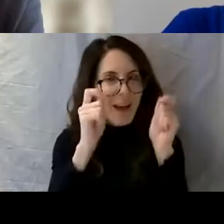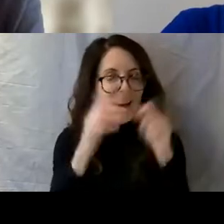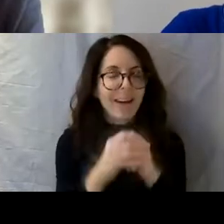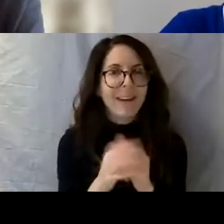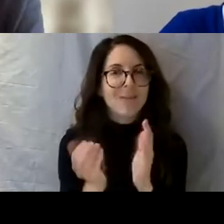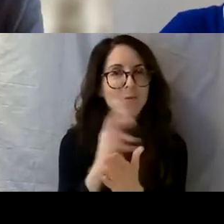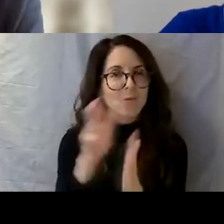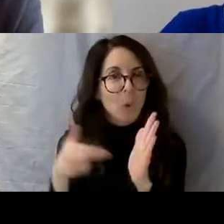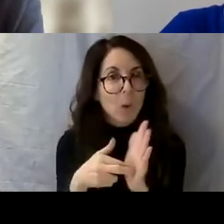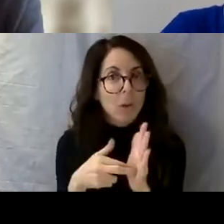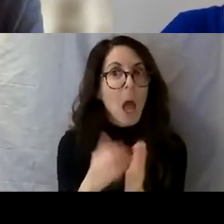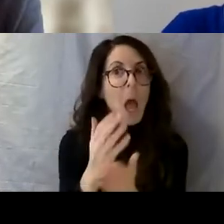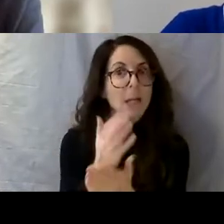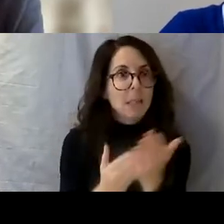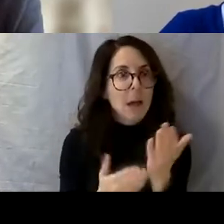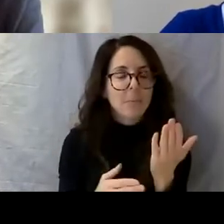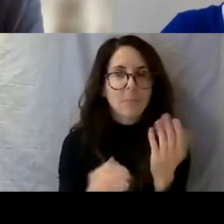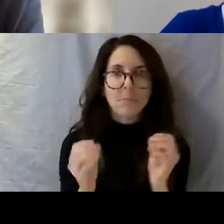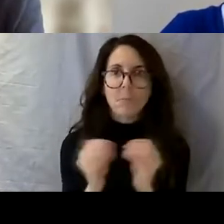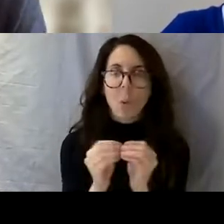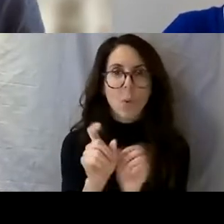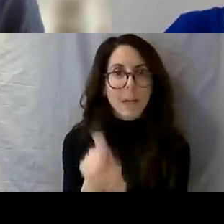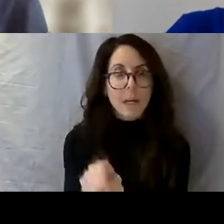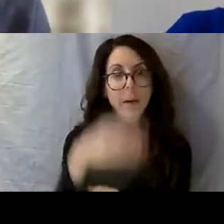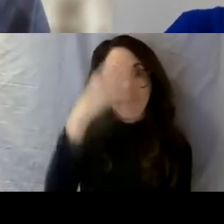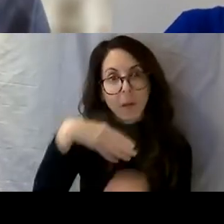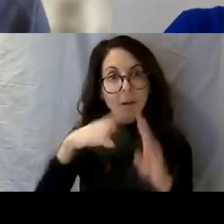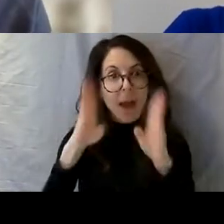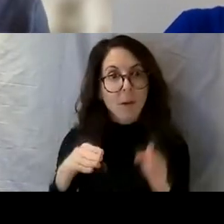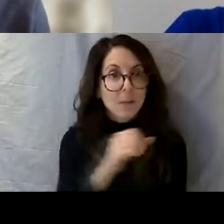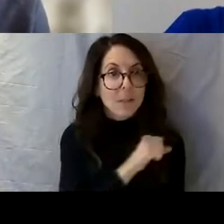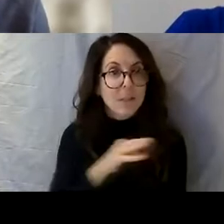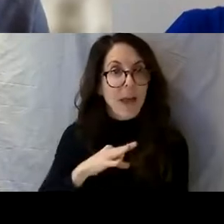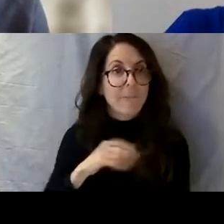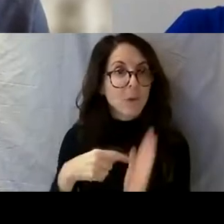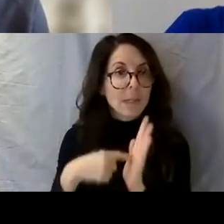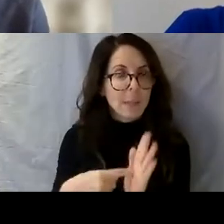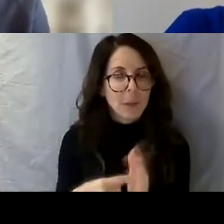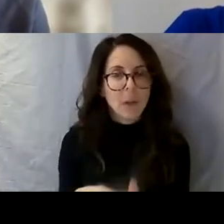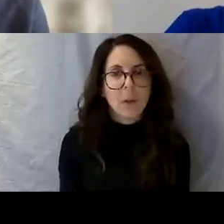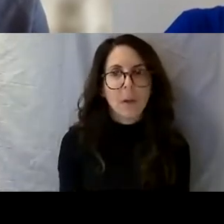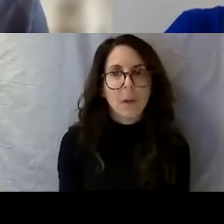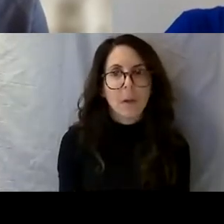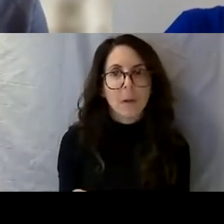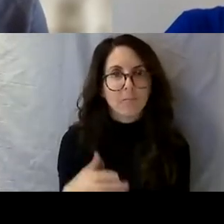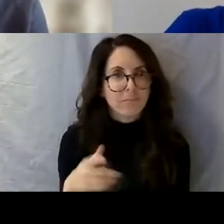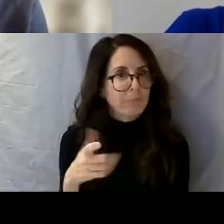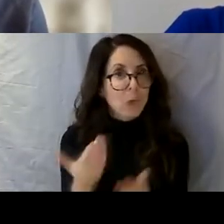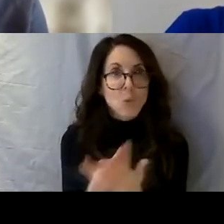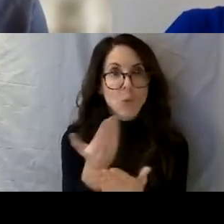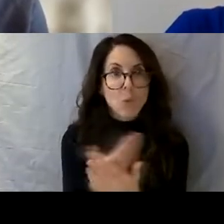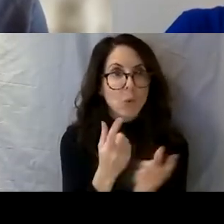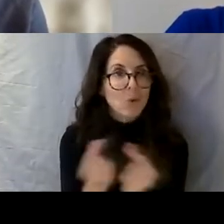more delicate and demanding. Front of house staff, for example, will have to perform tasks that they are